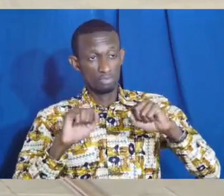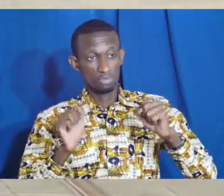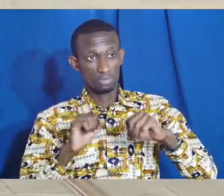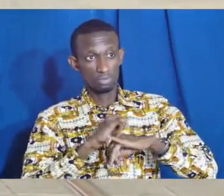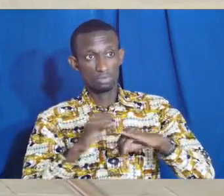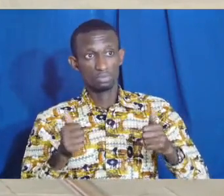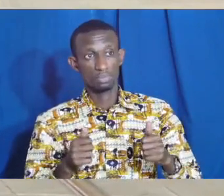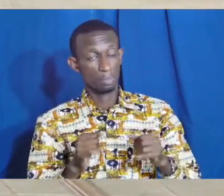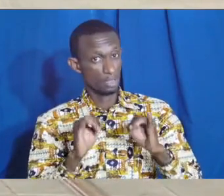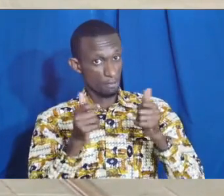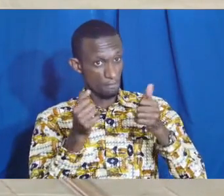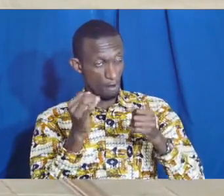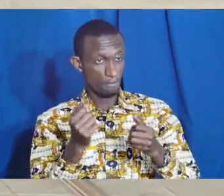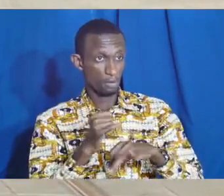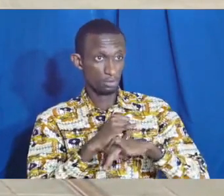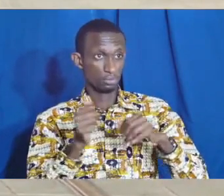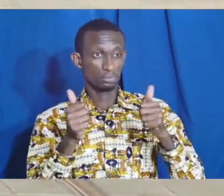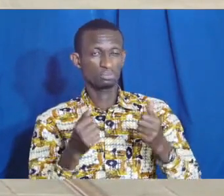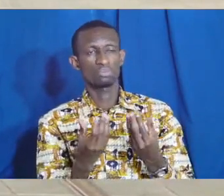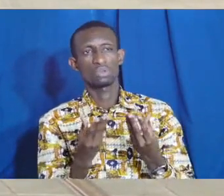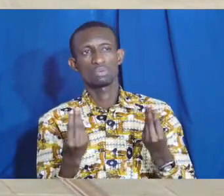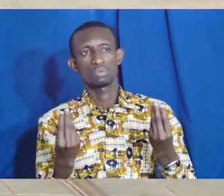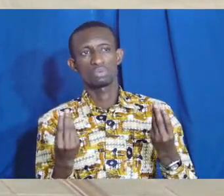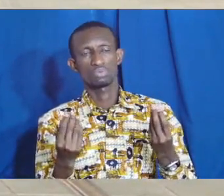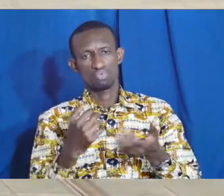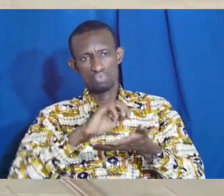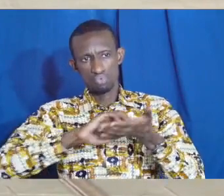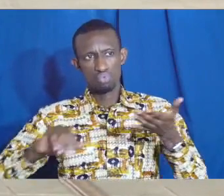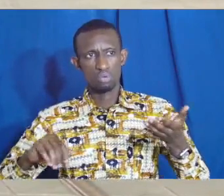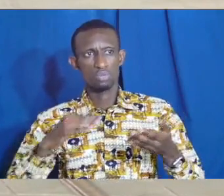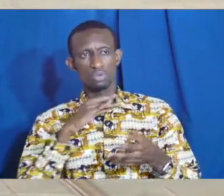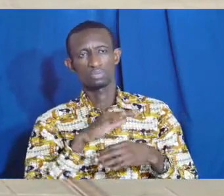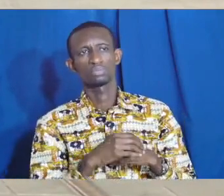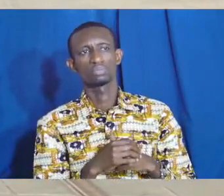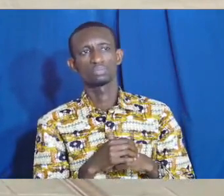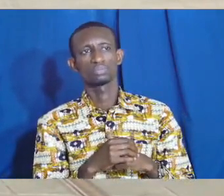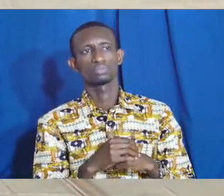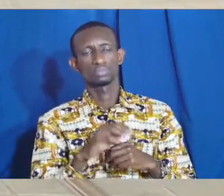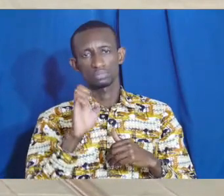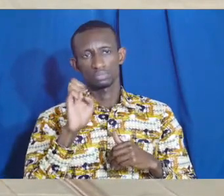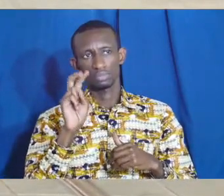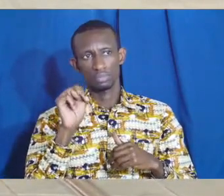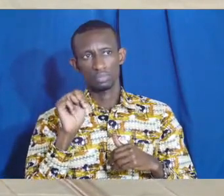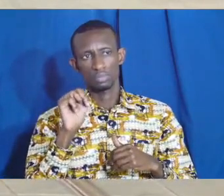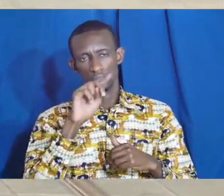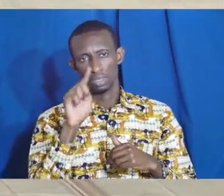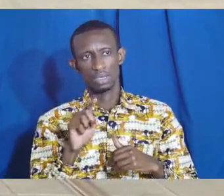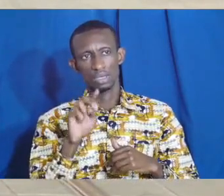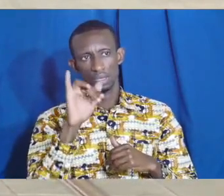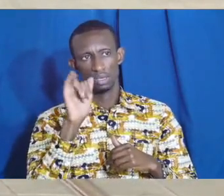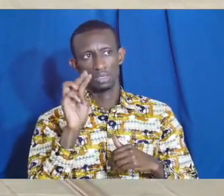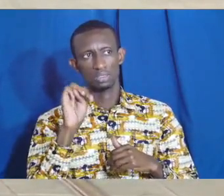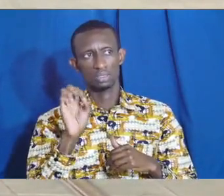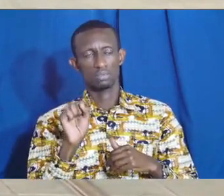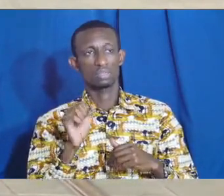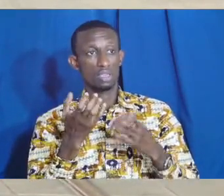But when you have a detergent, it is easy to be removed from your clothes. So enzymes also act as detergents, but what